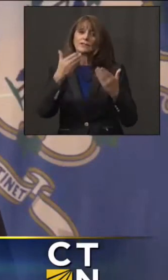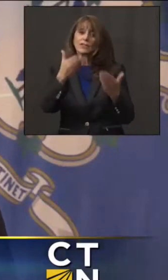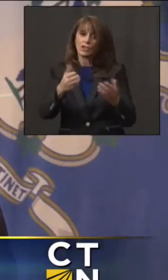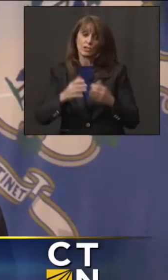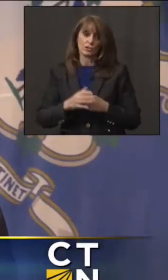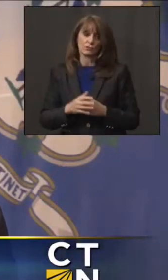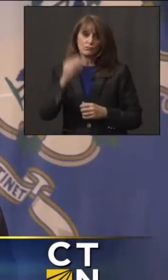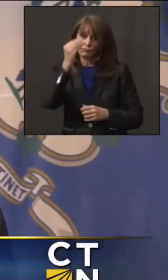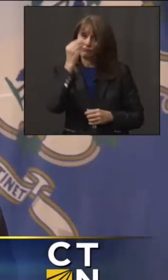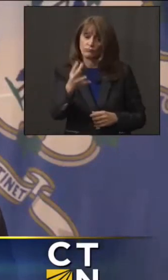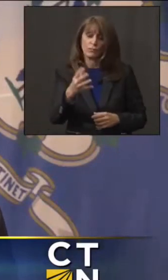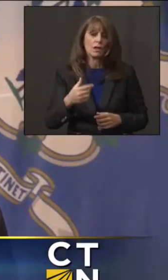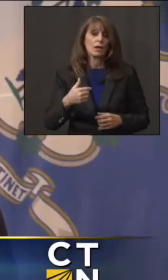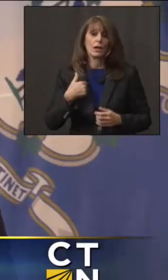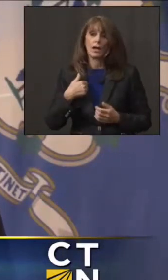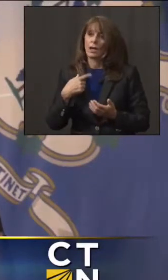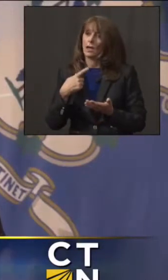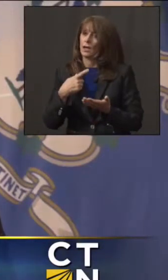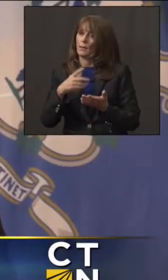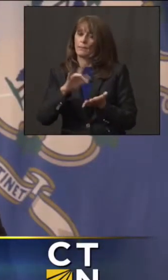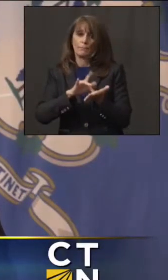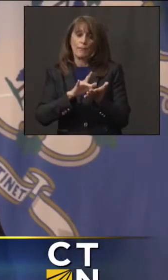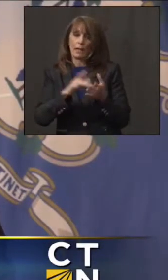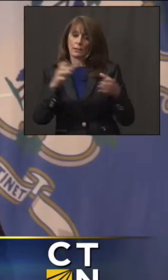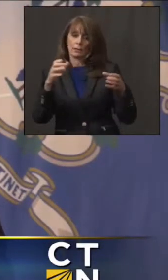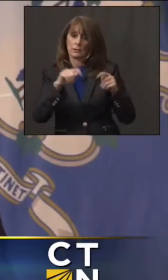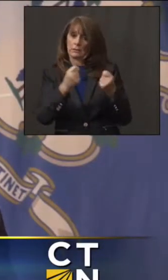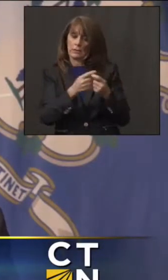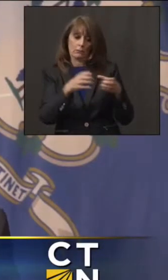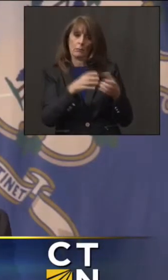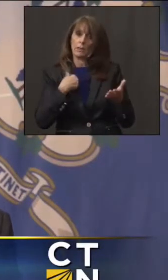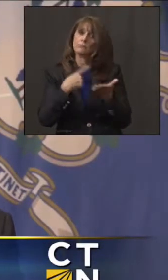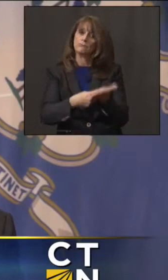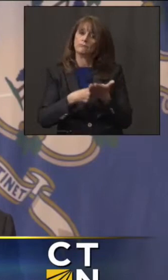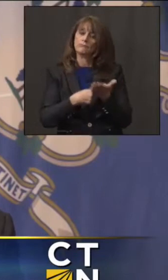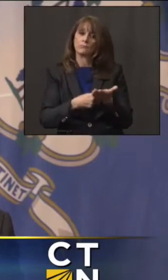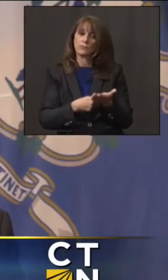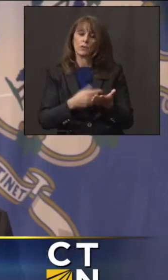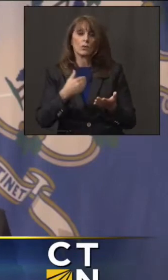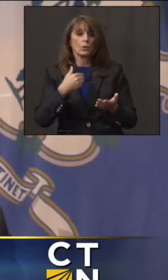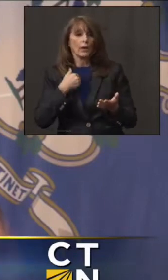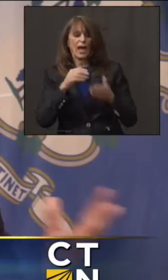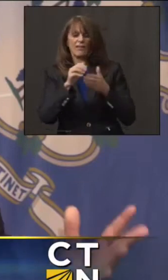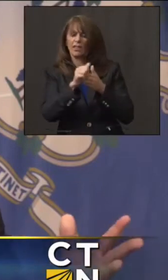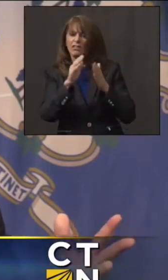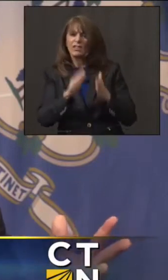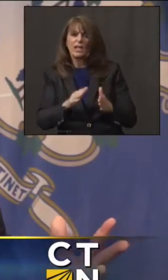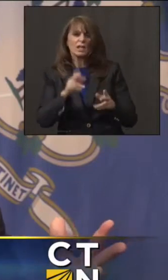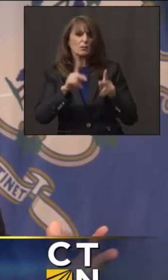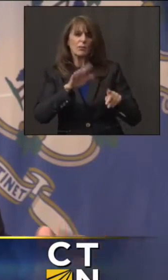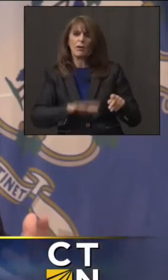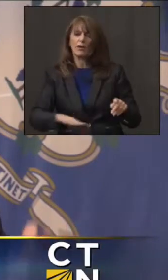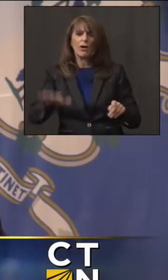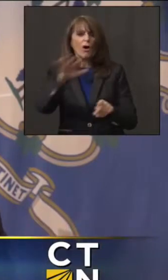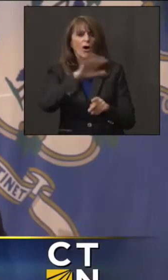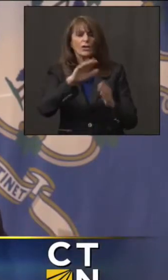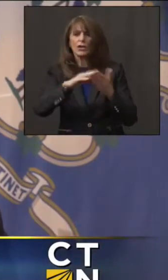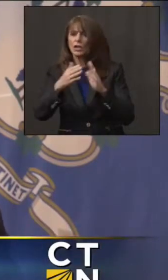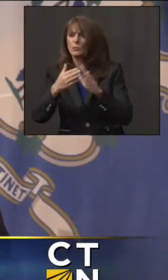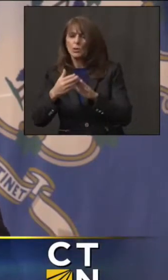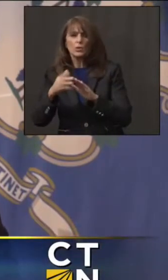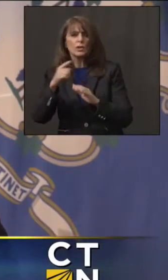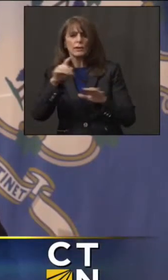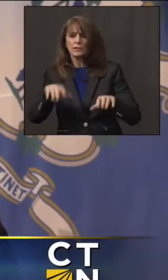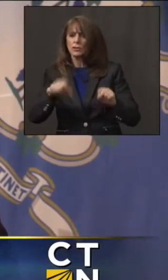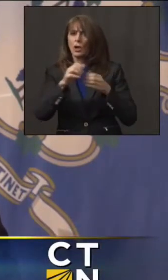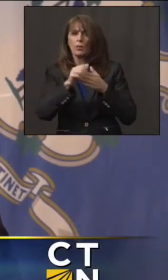a lot of time talking to the medical team. As you know, we've had leading medical folks throughout our community who took the lead